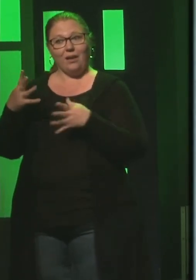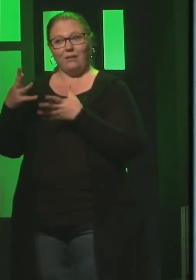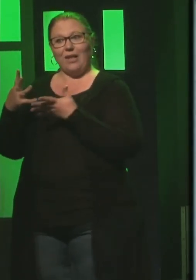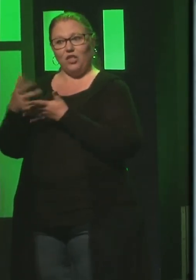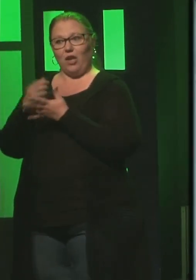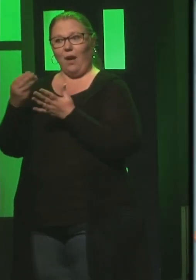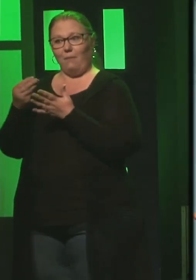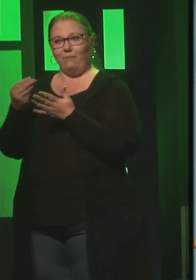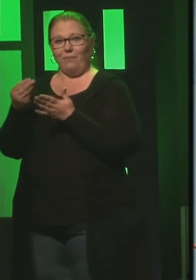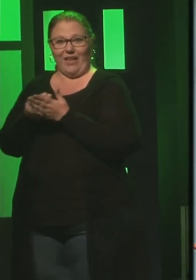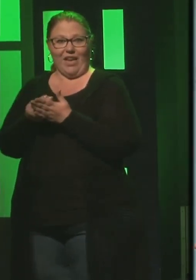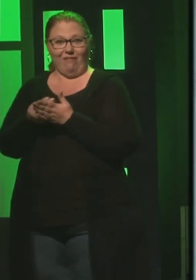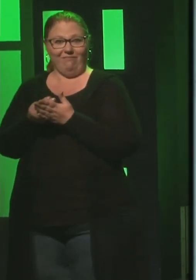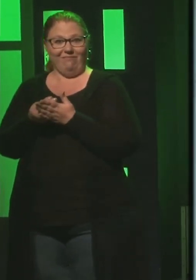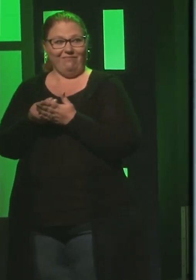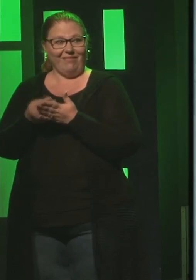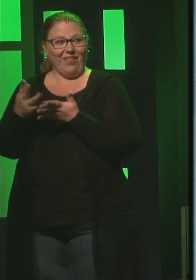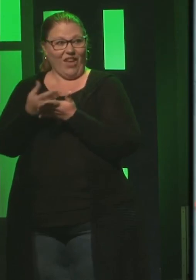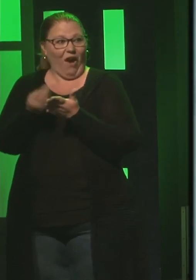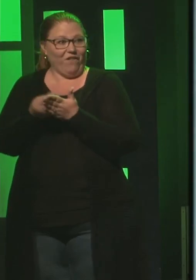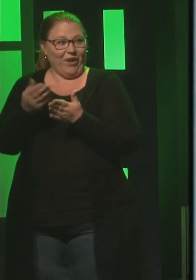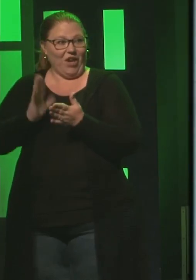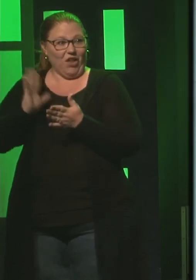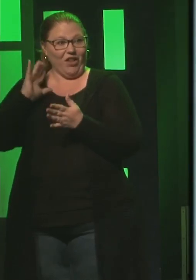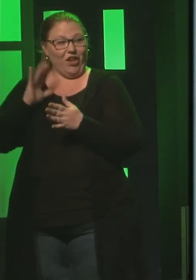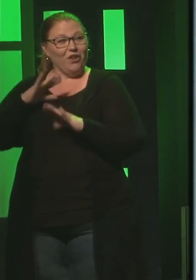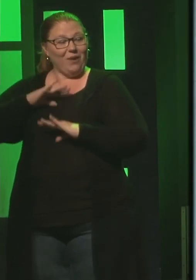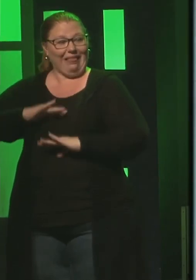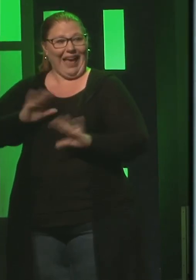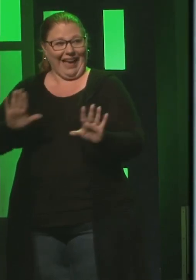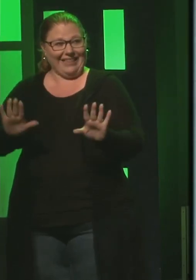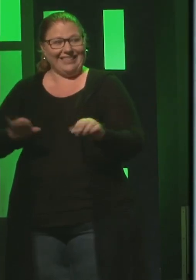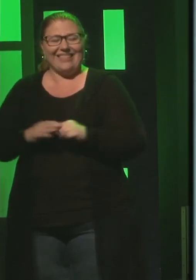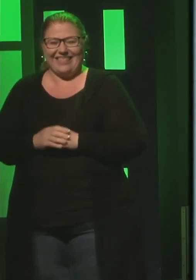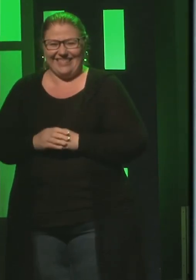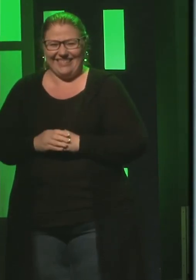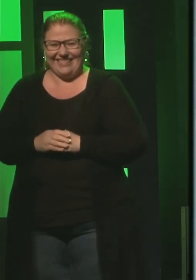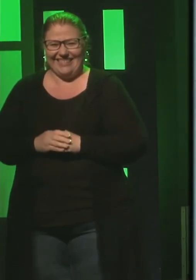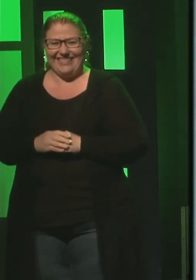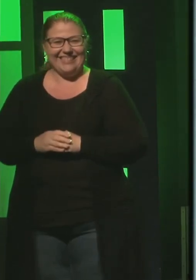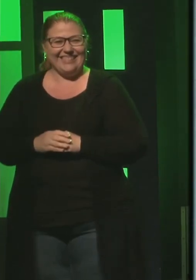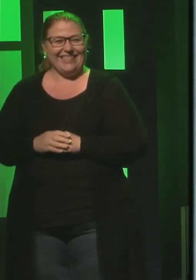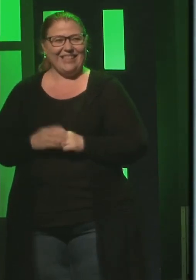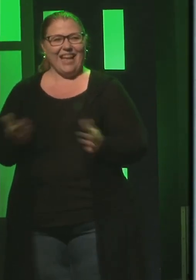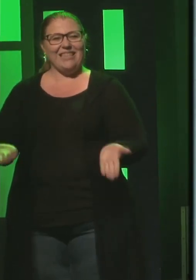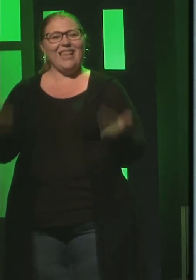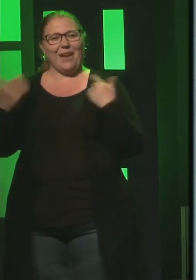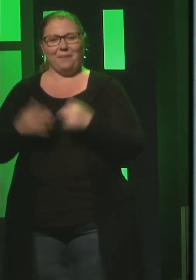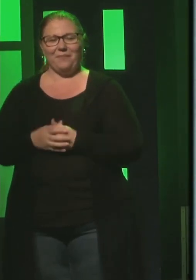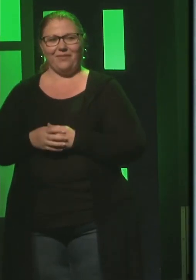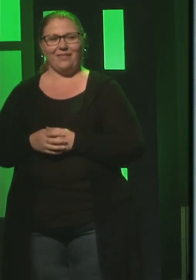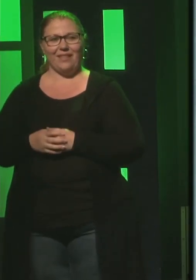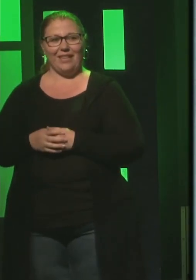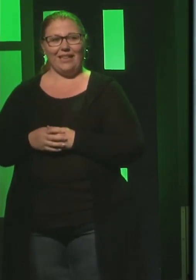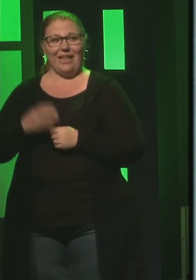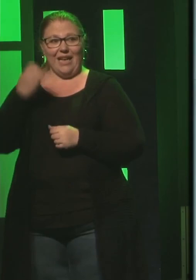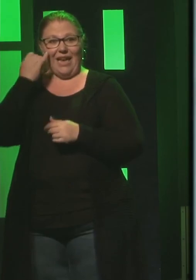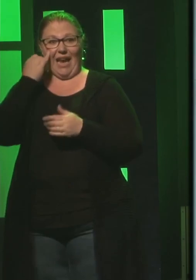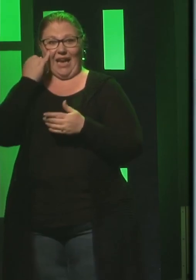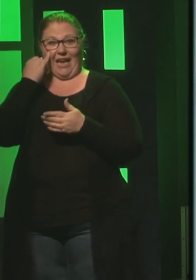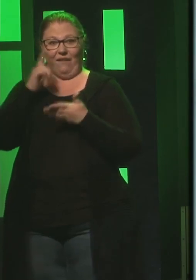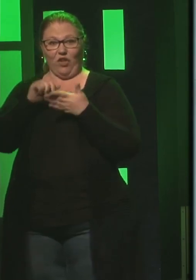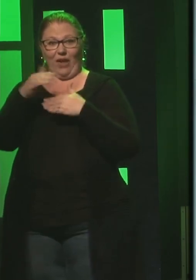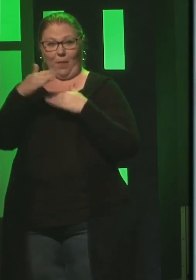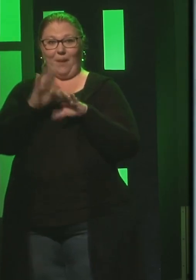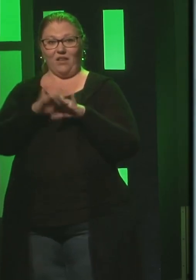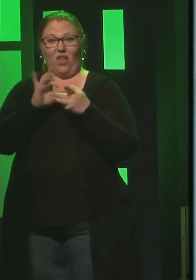earlier. See? So you can relax. You can relax. All right, stand on up, everybody. Hey, listen, if you check the box on your